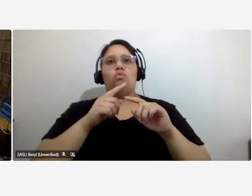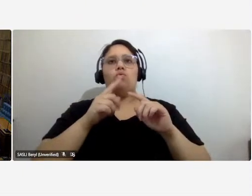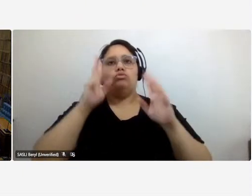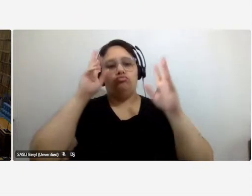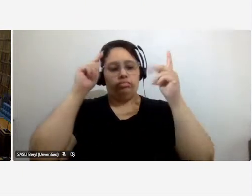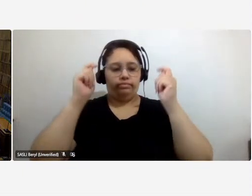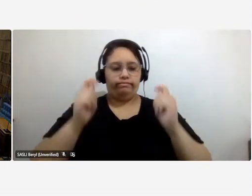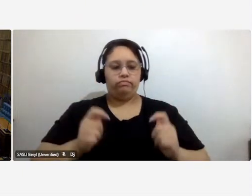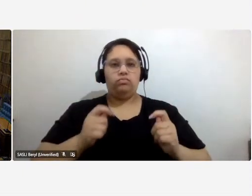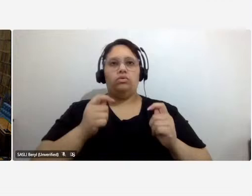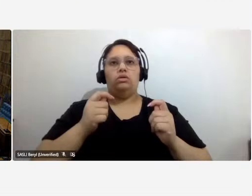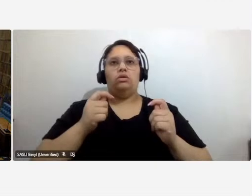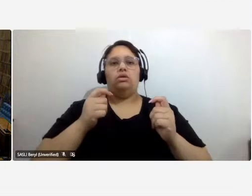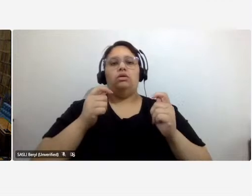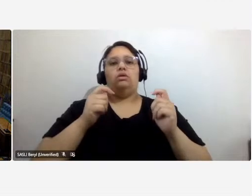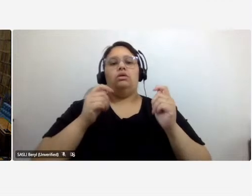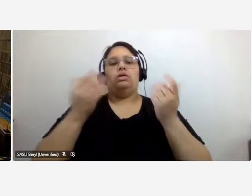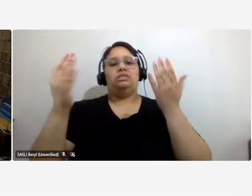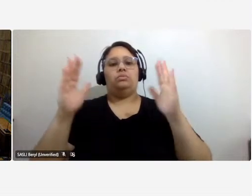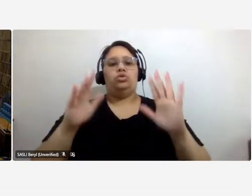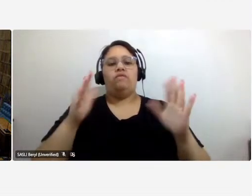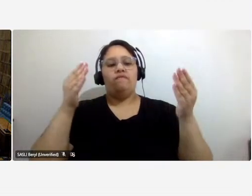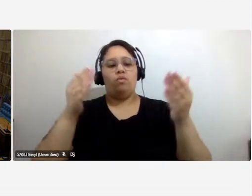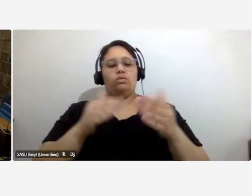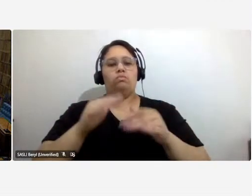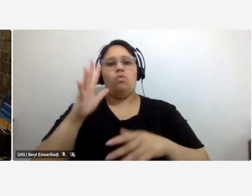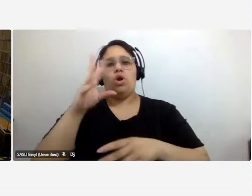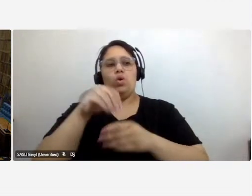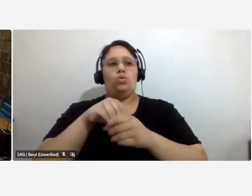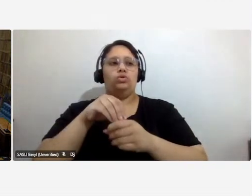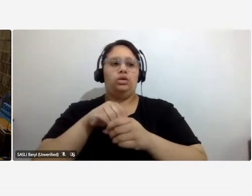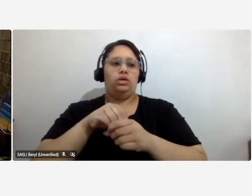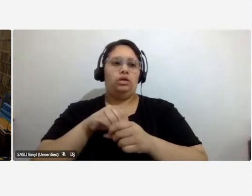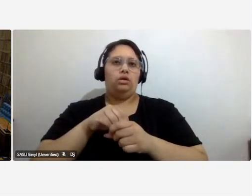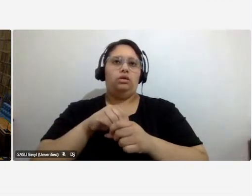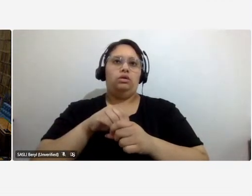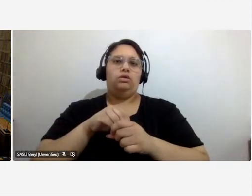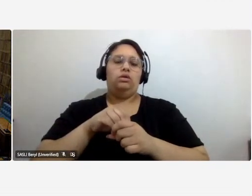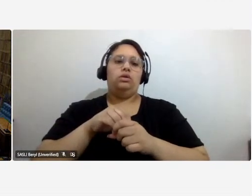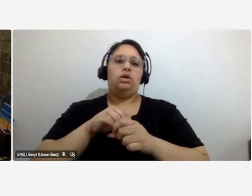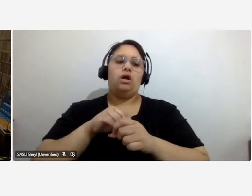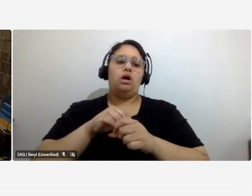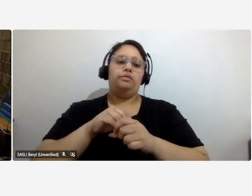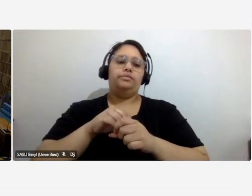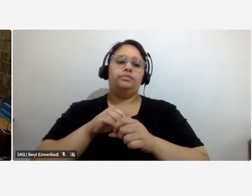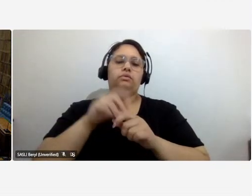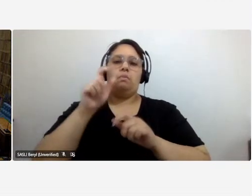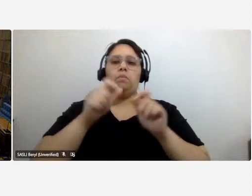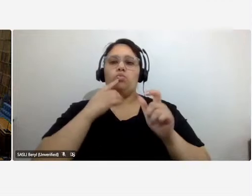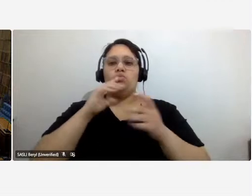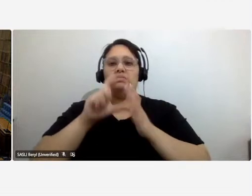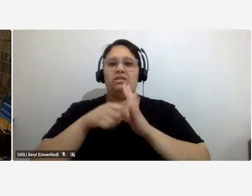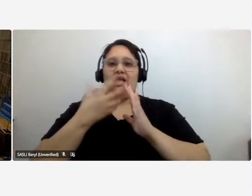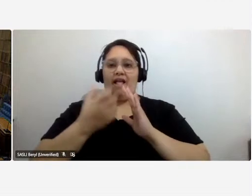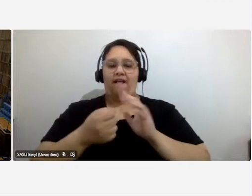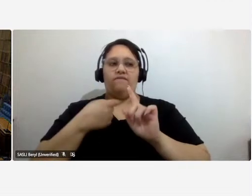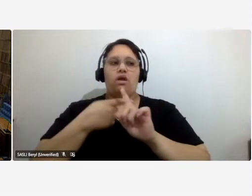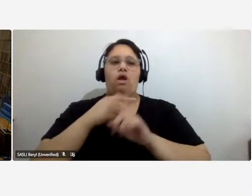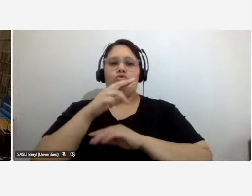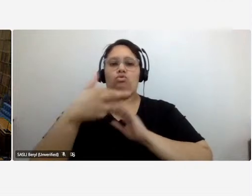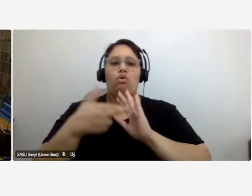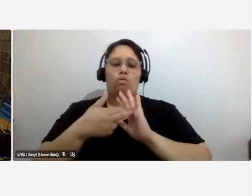reconceptualization of the exhibition, specifically focusing on including the people with disabilities and the